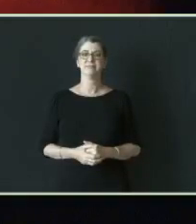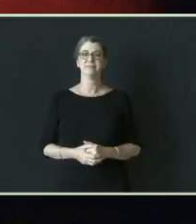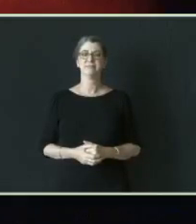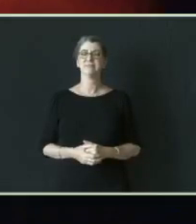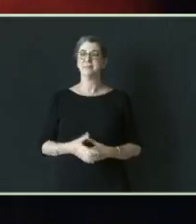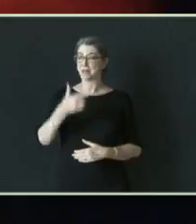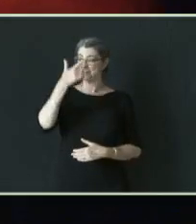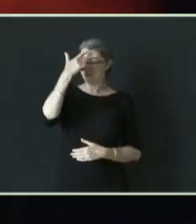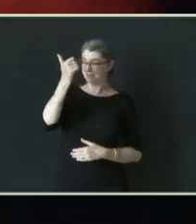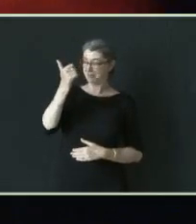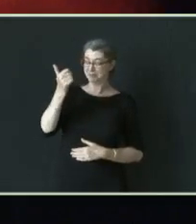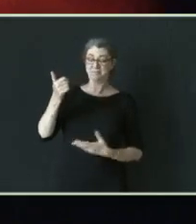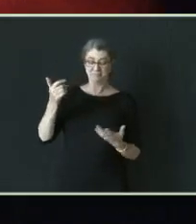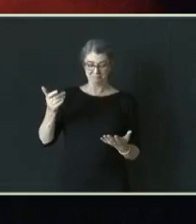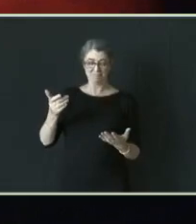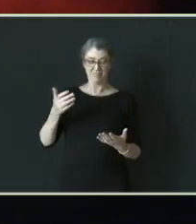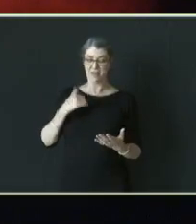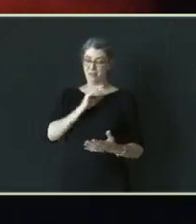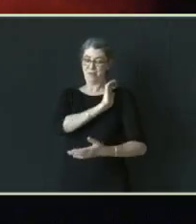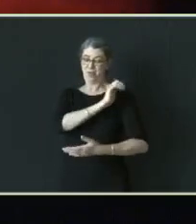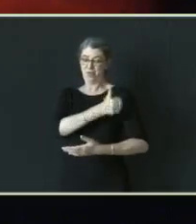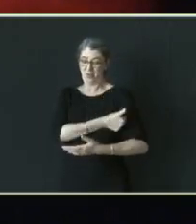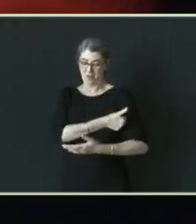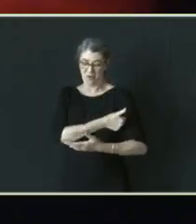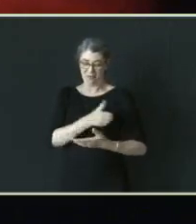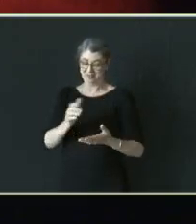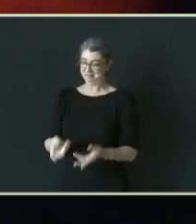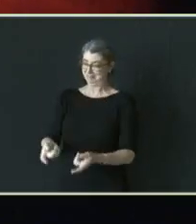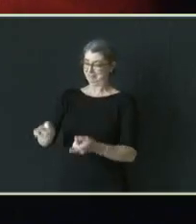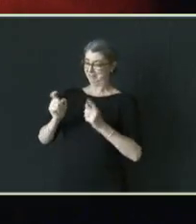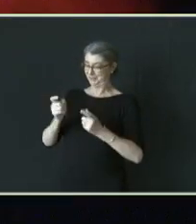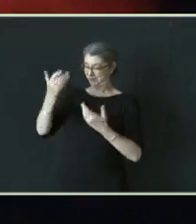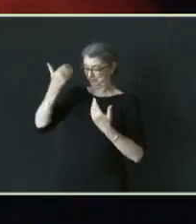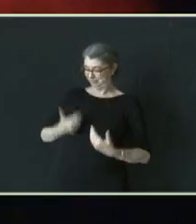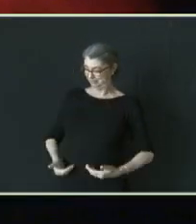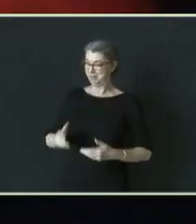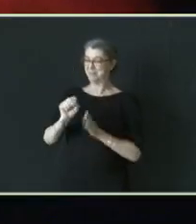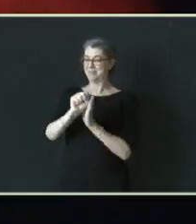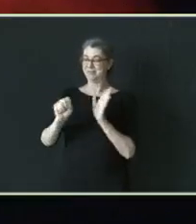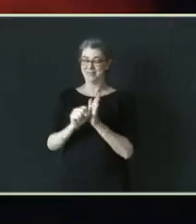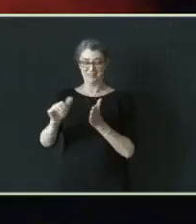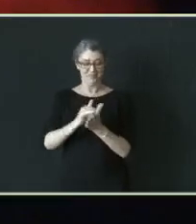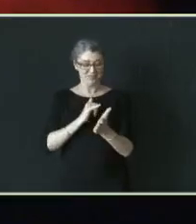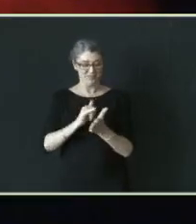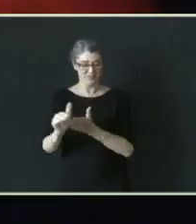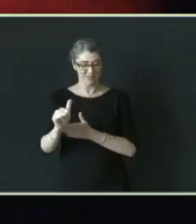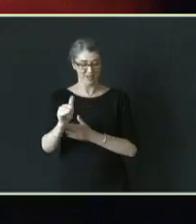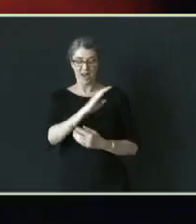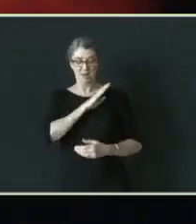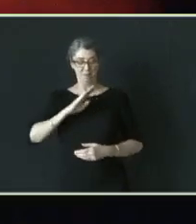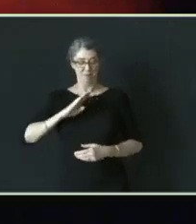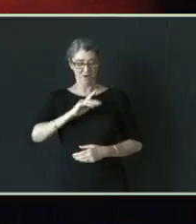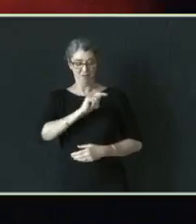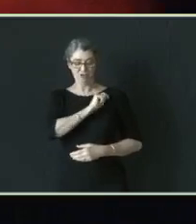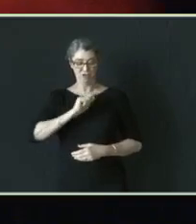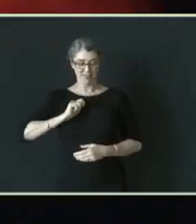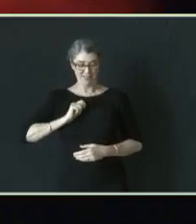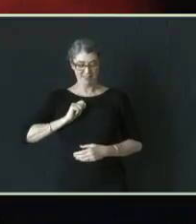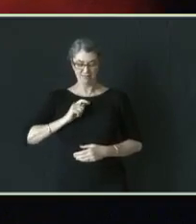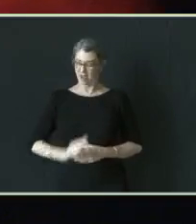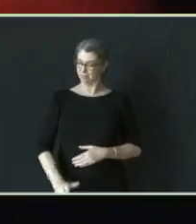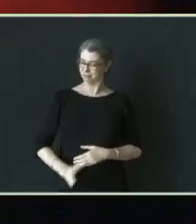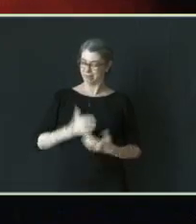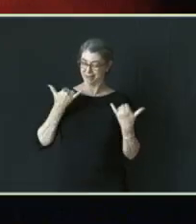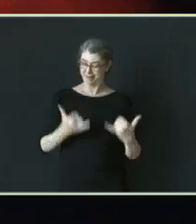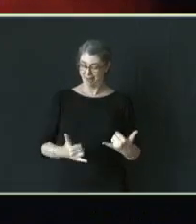By virtue of the authority vested in me by the State of New York and the Board of Trustees, I